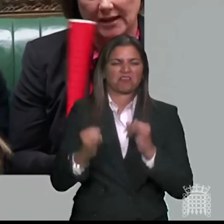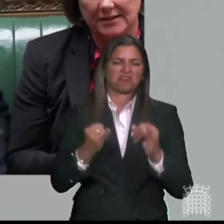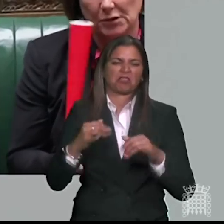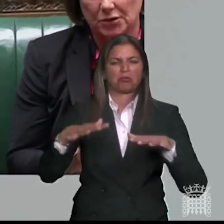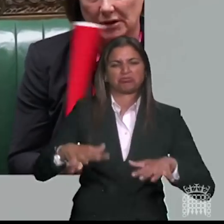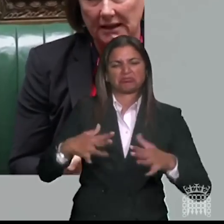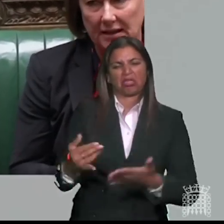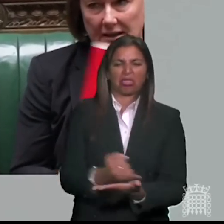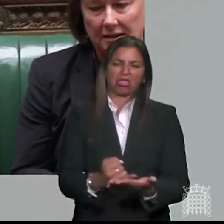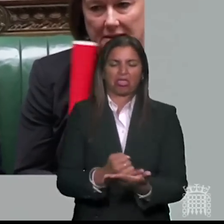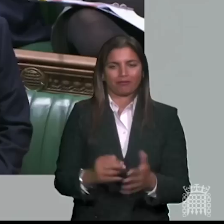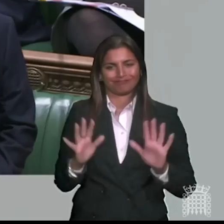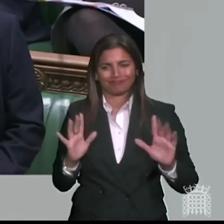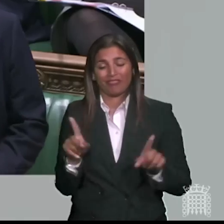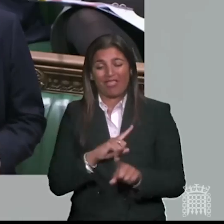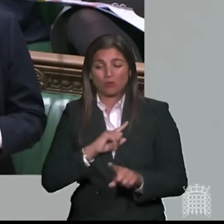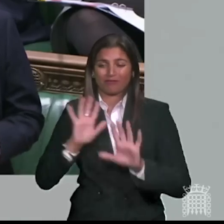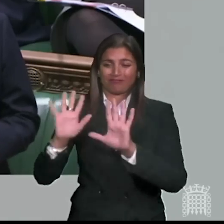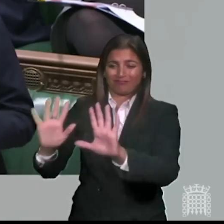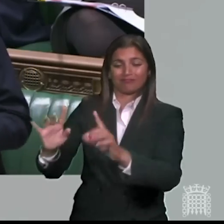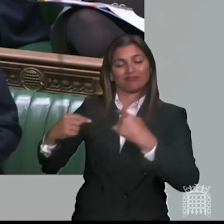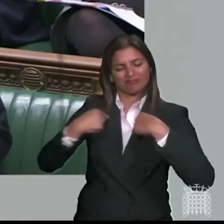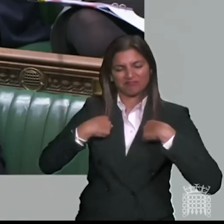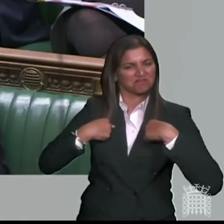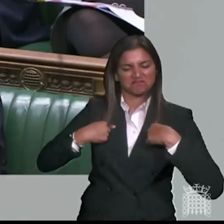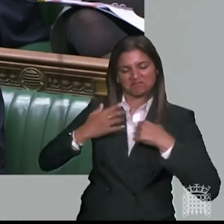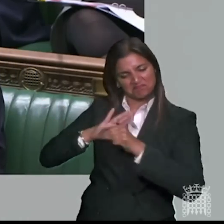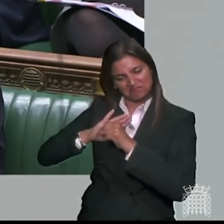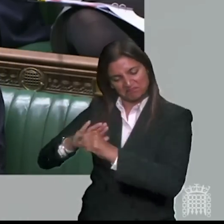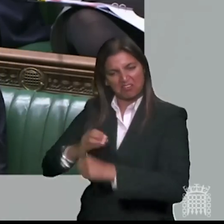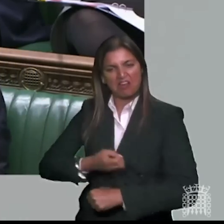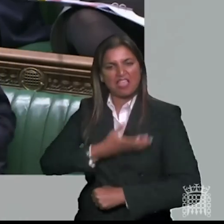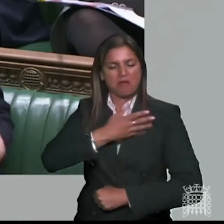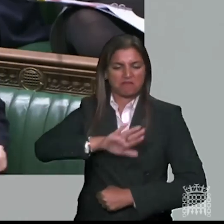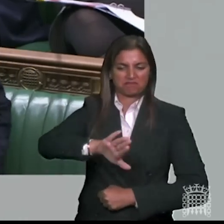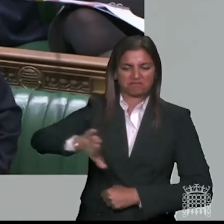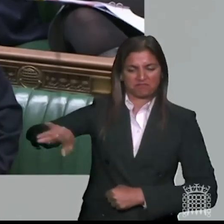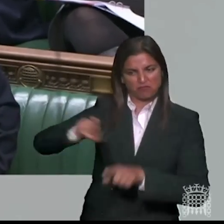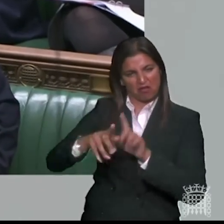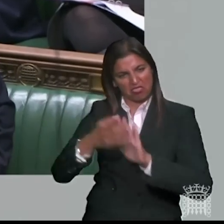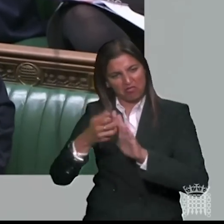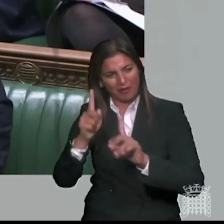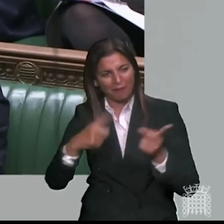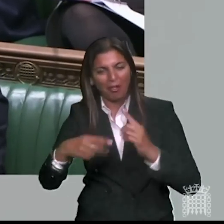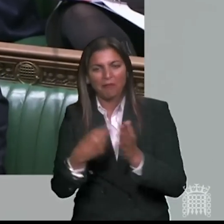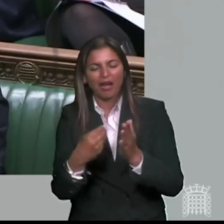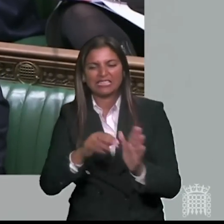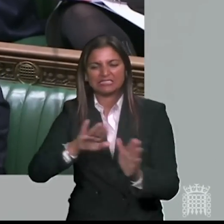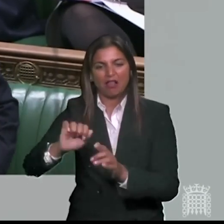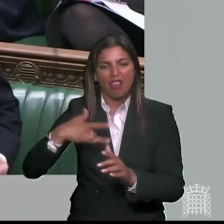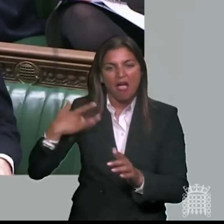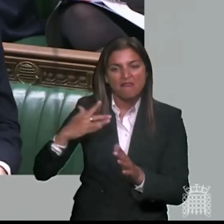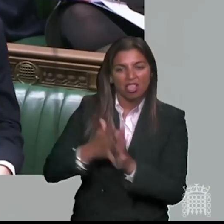do everything we can to keep Labour out of people's pockets, out of their lives, and out